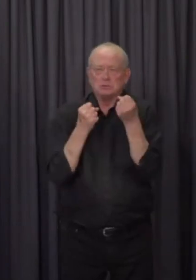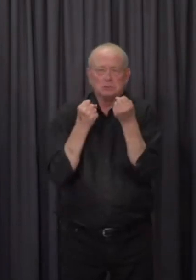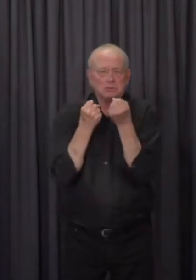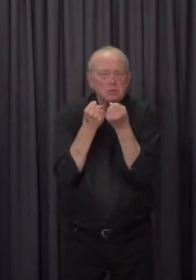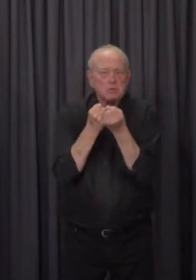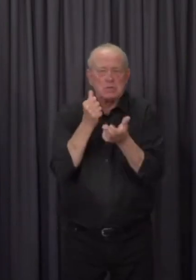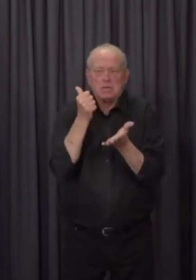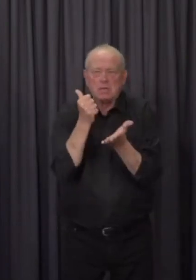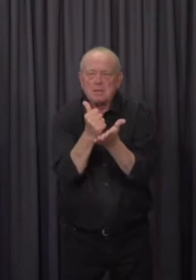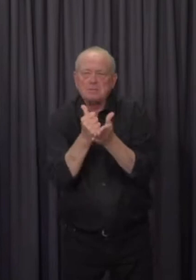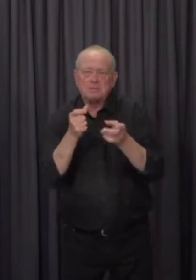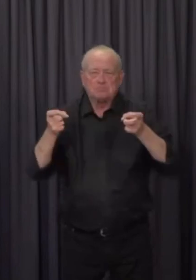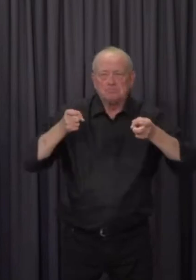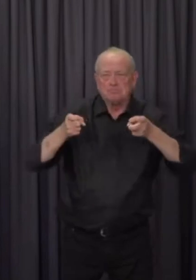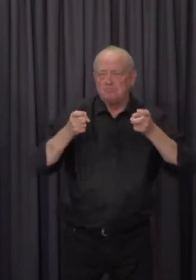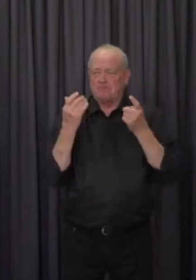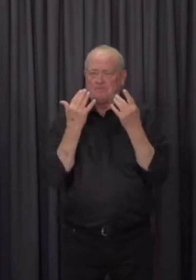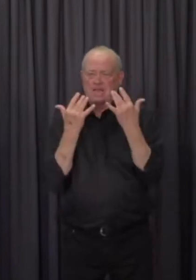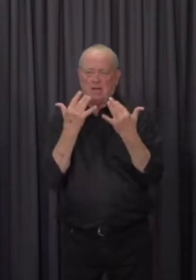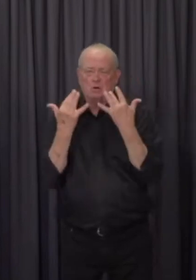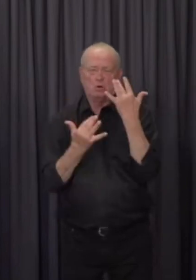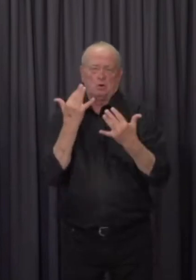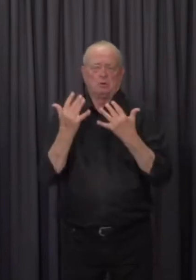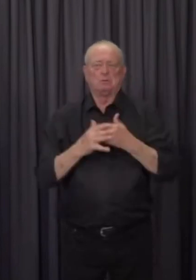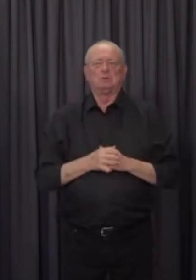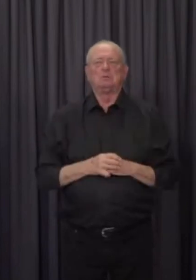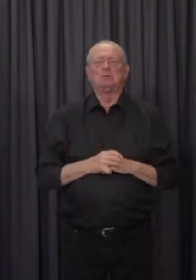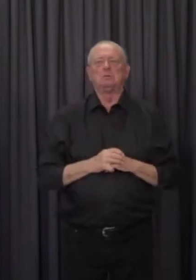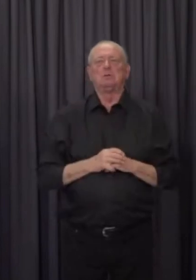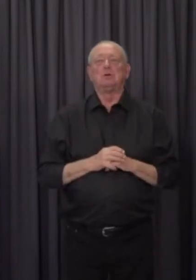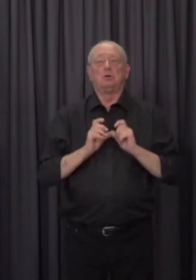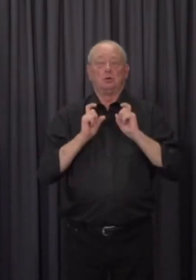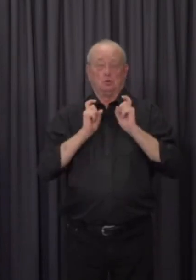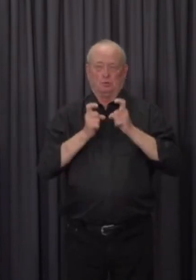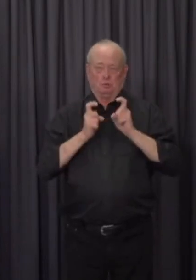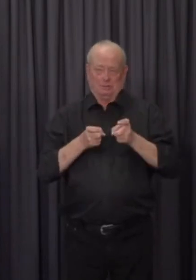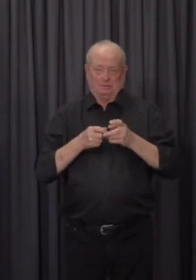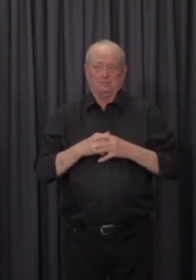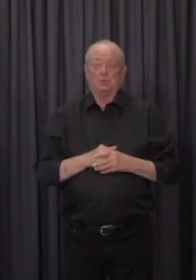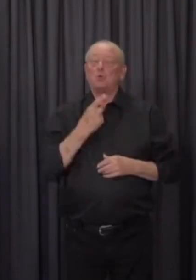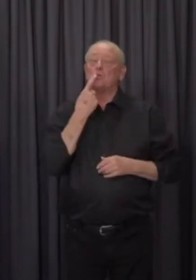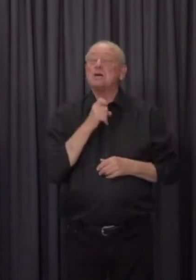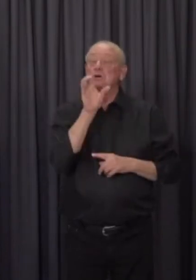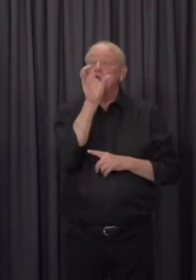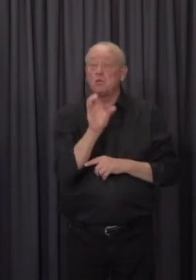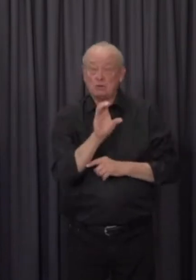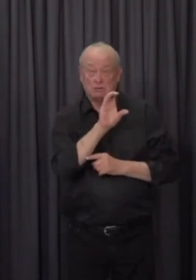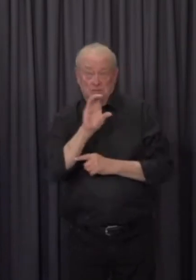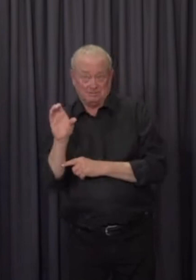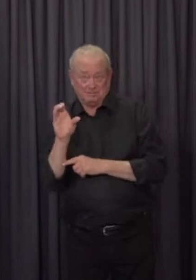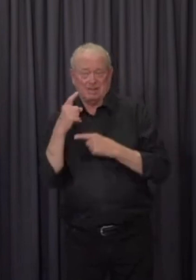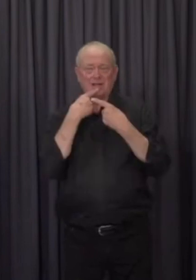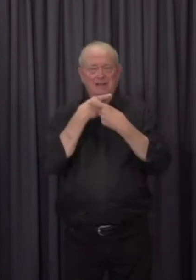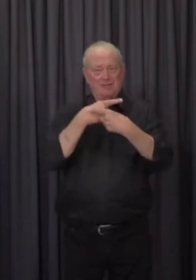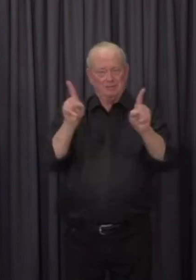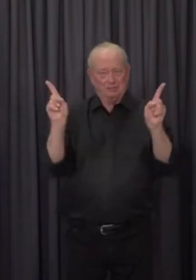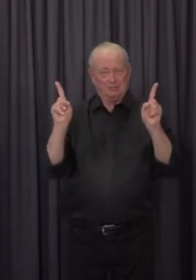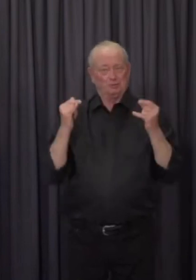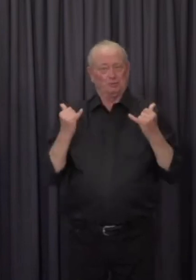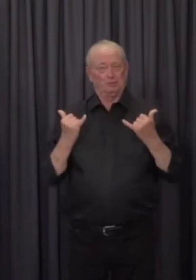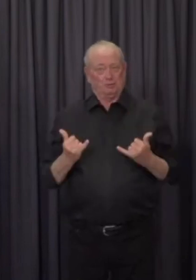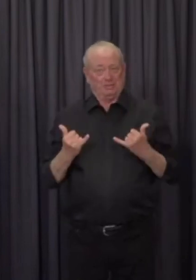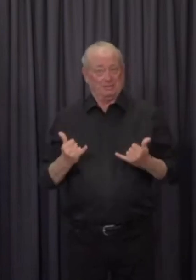announced that the government of Canada and the government of Alberta will each match every dollar donated to the Canadian Red Cross